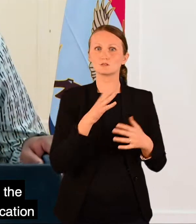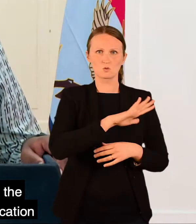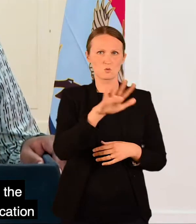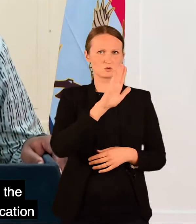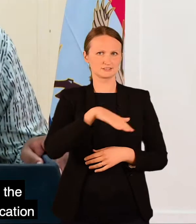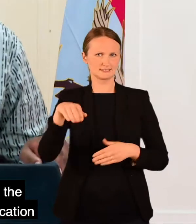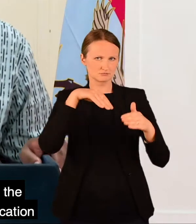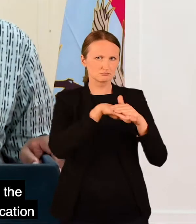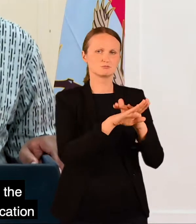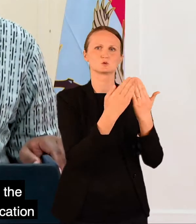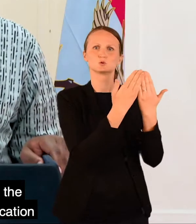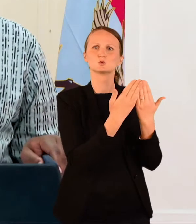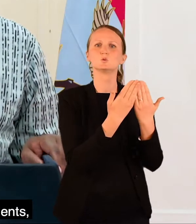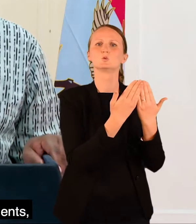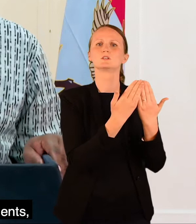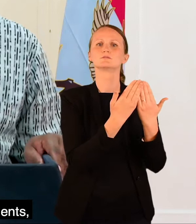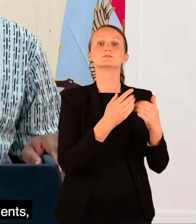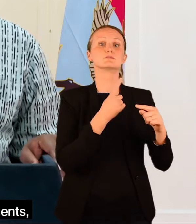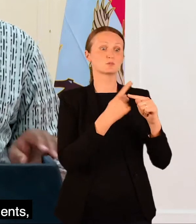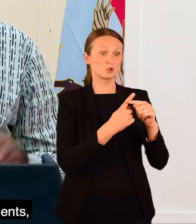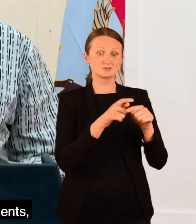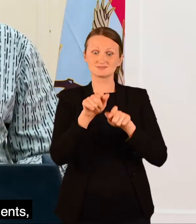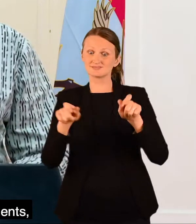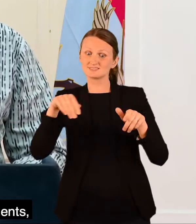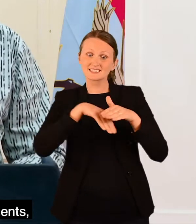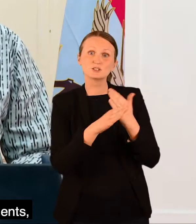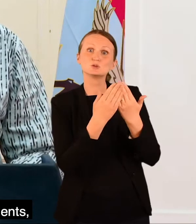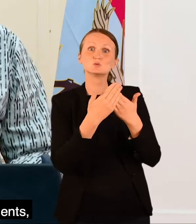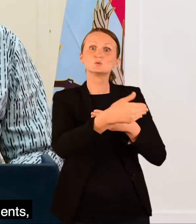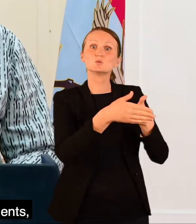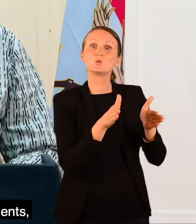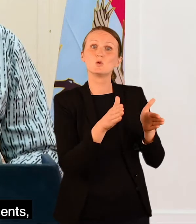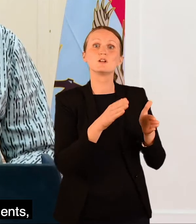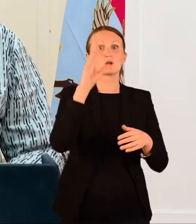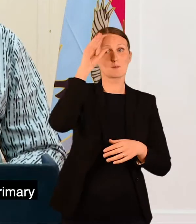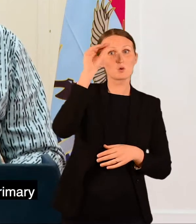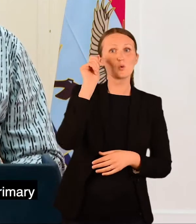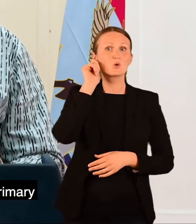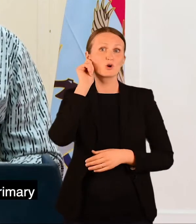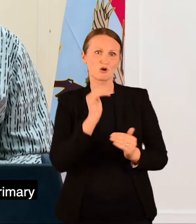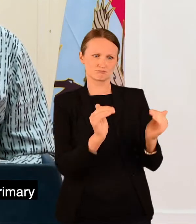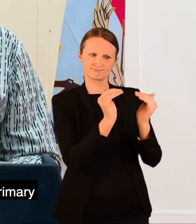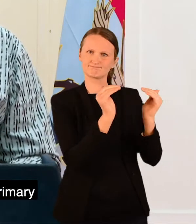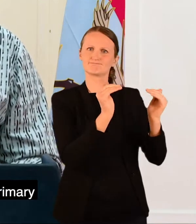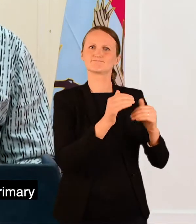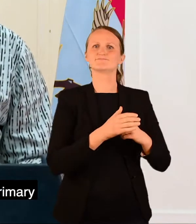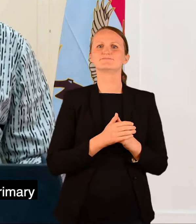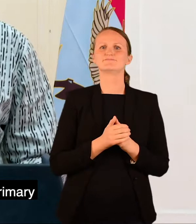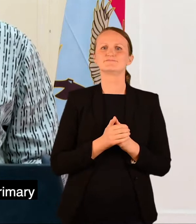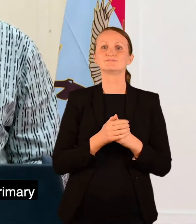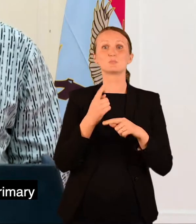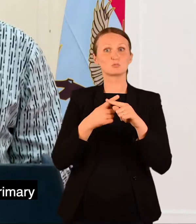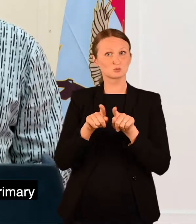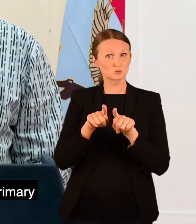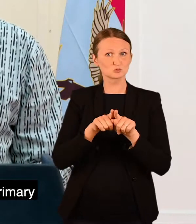universal primary education and gender parity in school enrollments, as well as a 100%